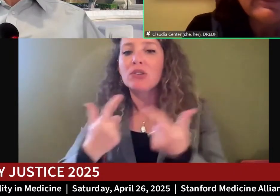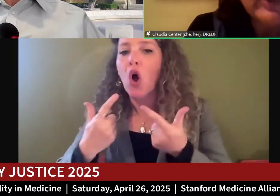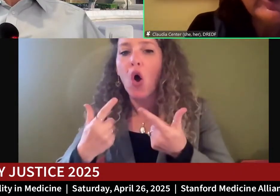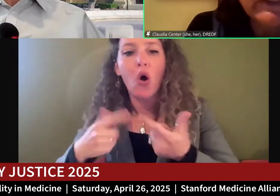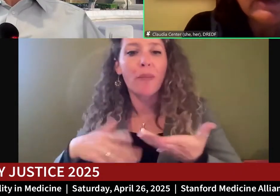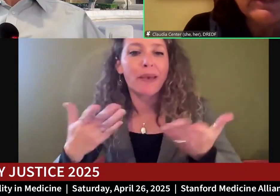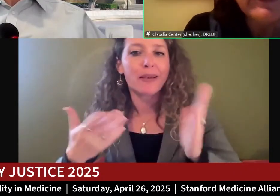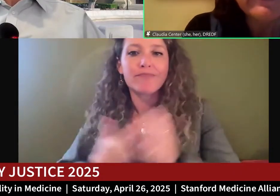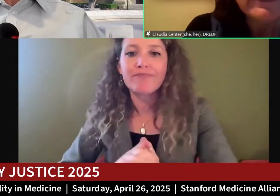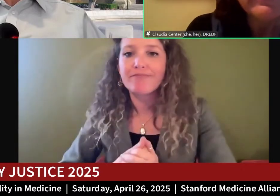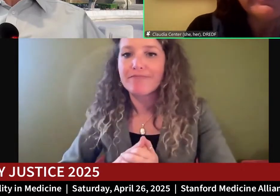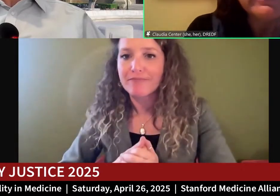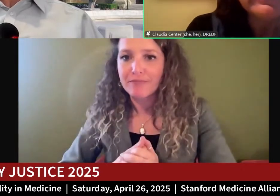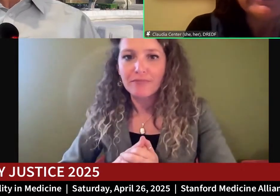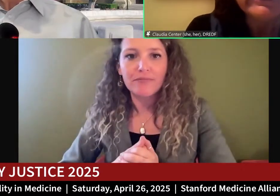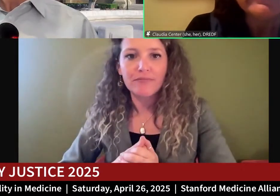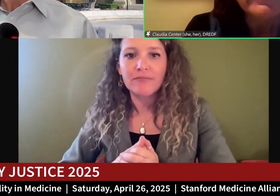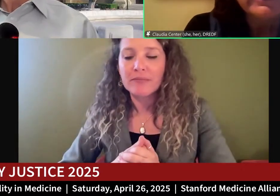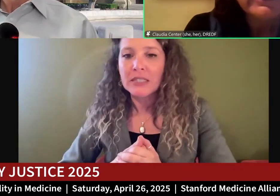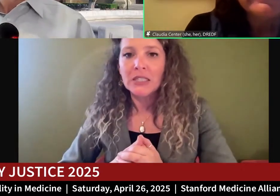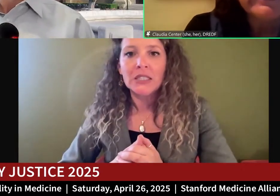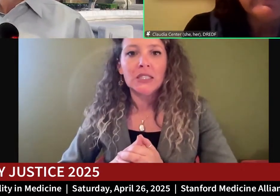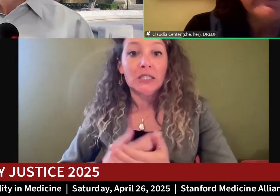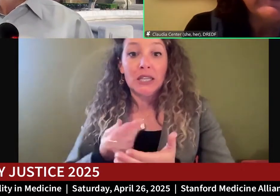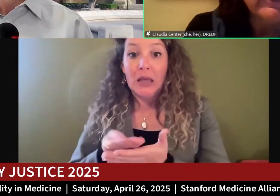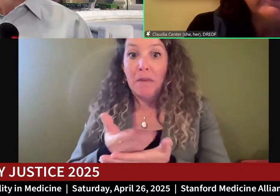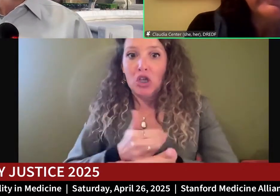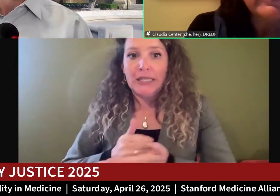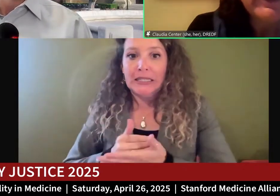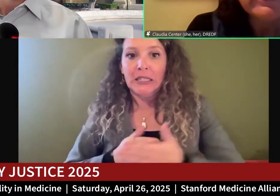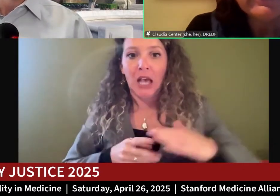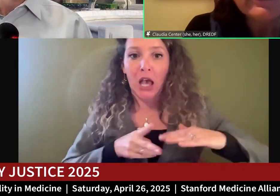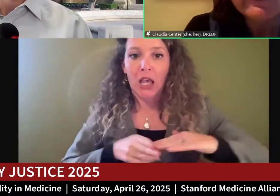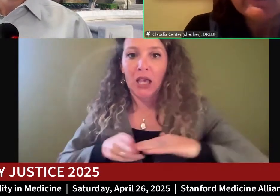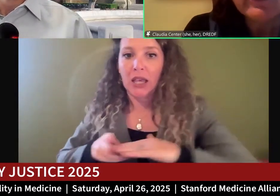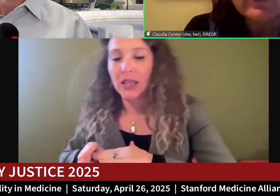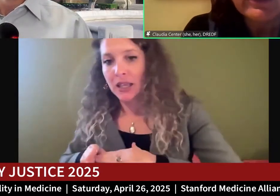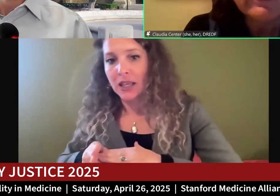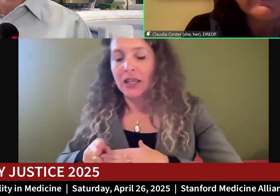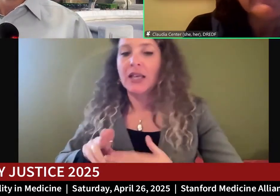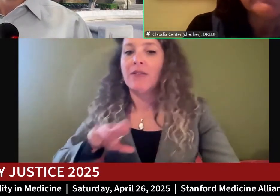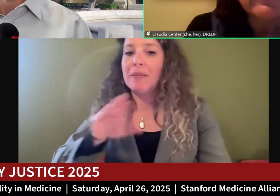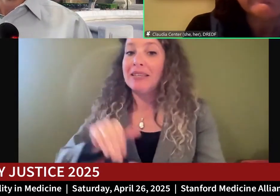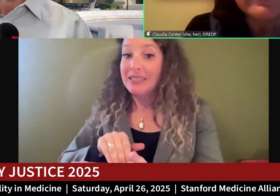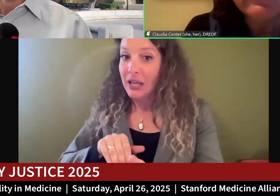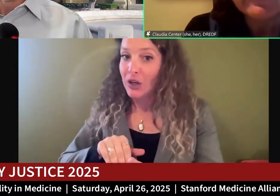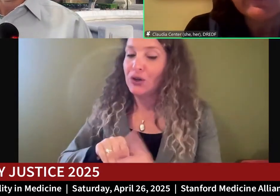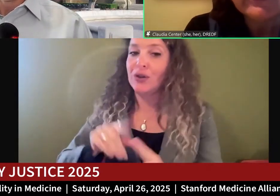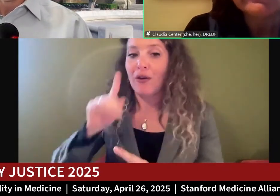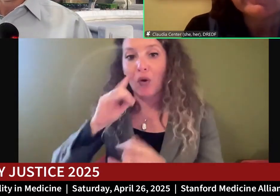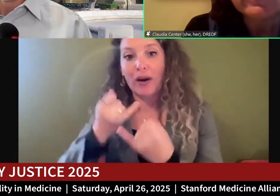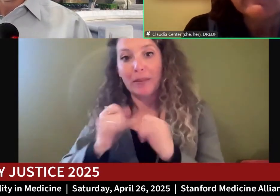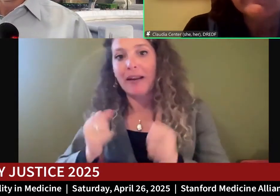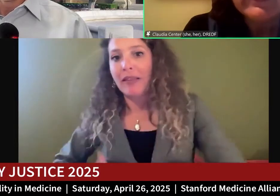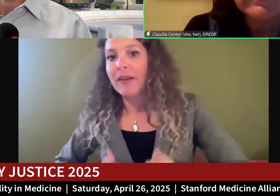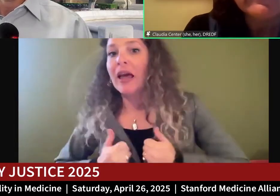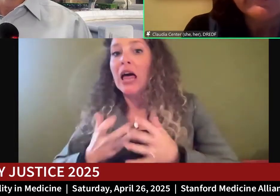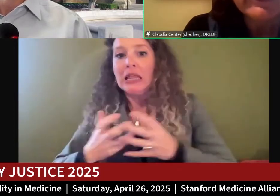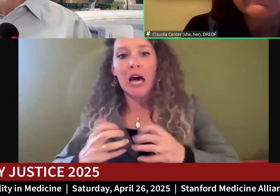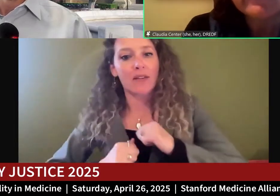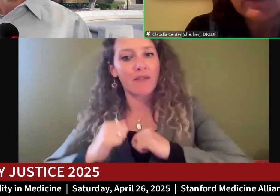in some of the budget documents that have been leaked. Same for Centers for Independent Living. So, all kinds of sort of really